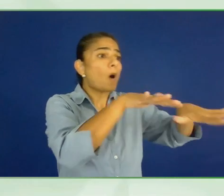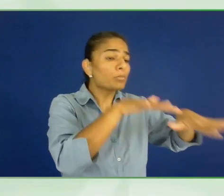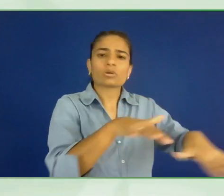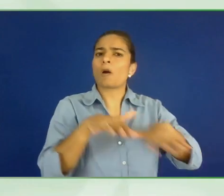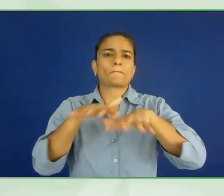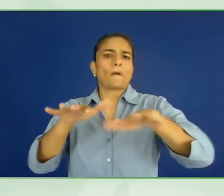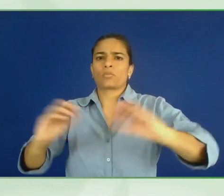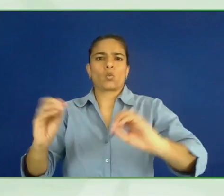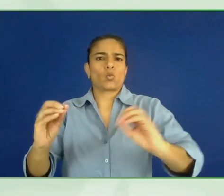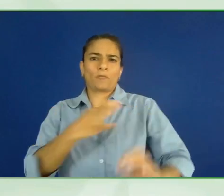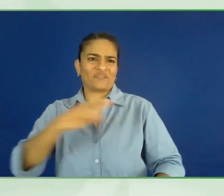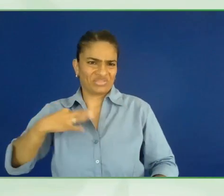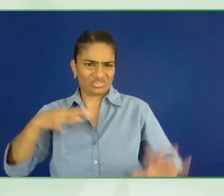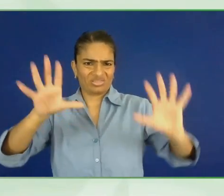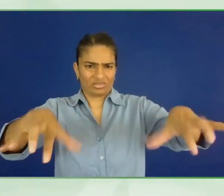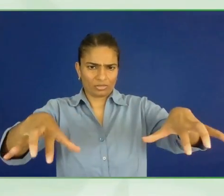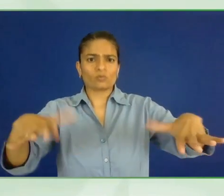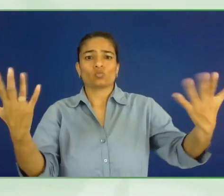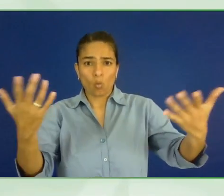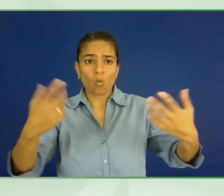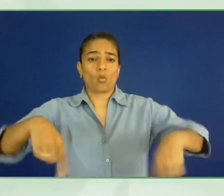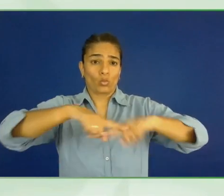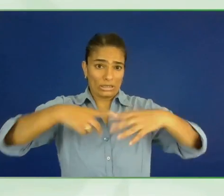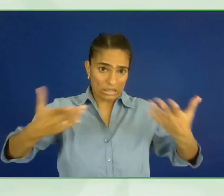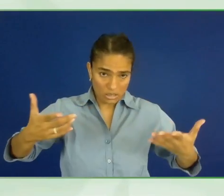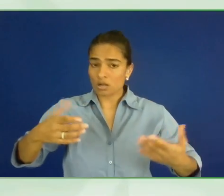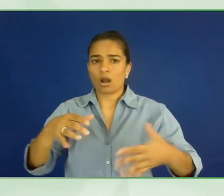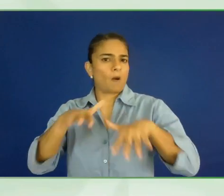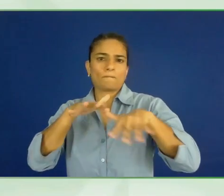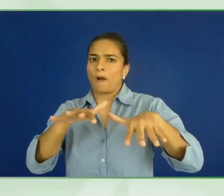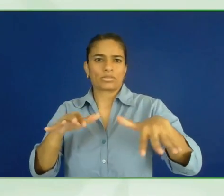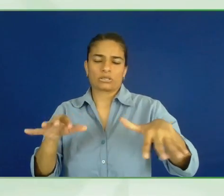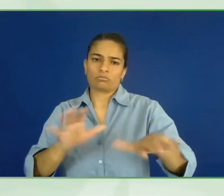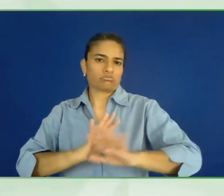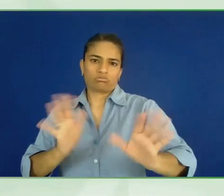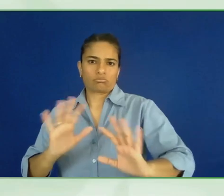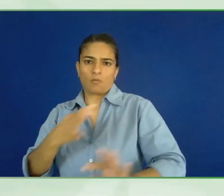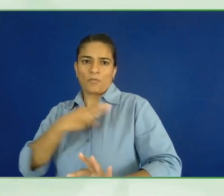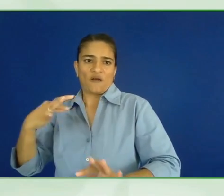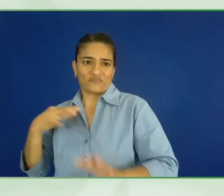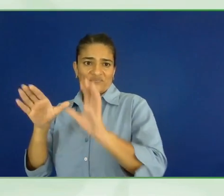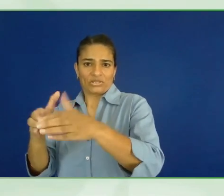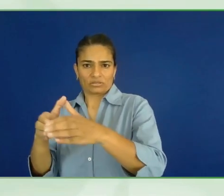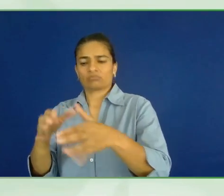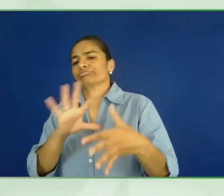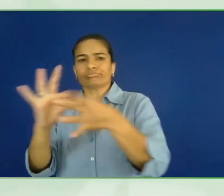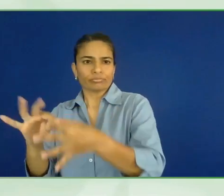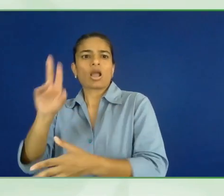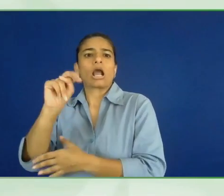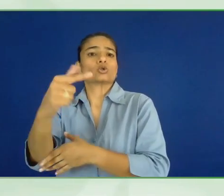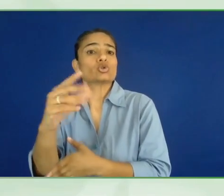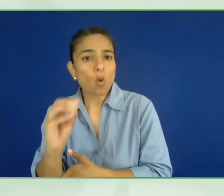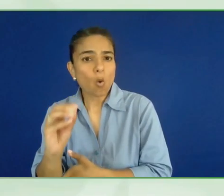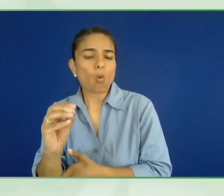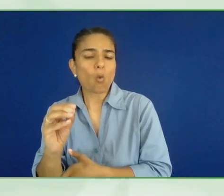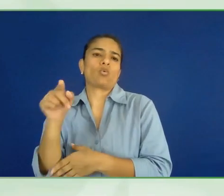service providers. And in the practice, NGOs are the best and I think that the most efficient service providers when